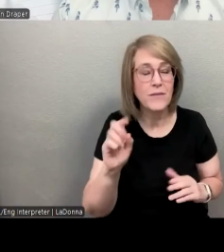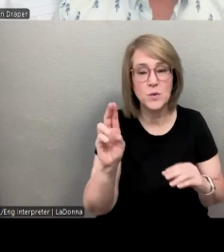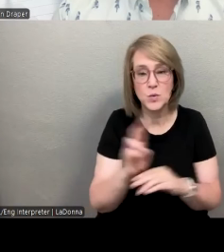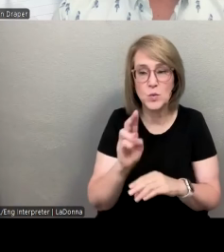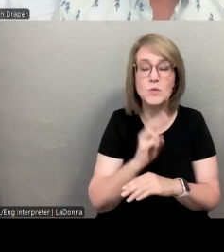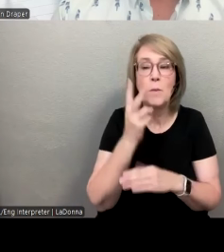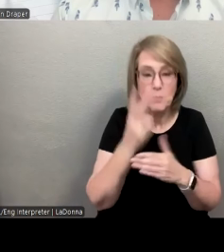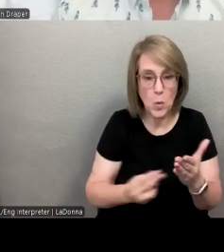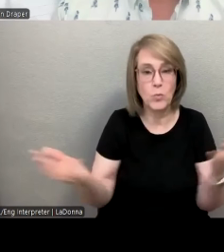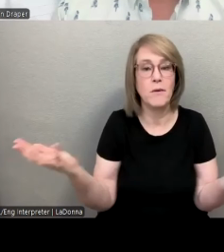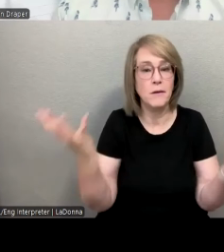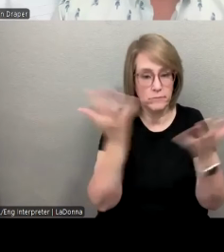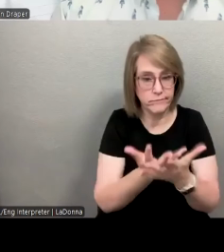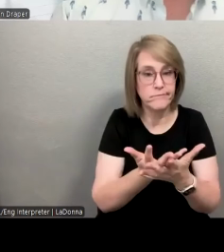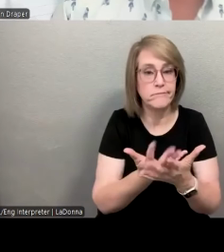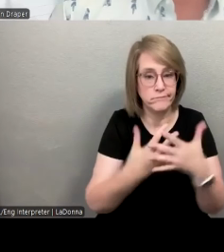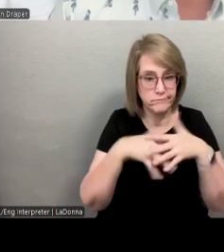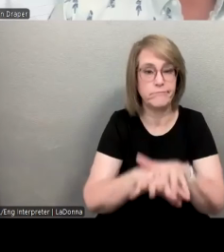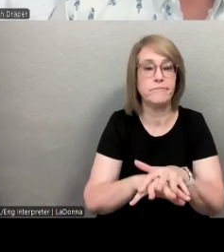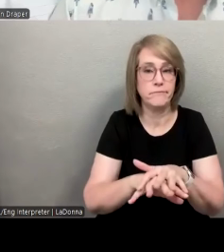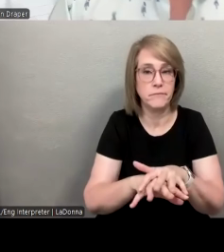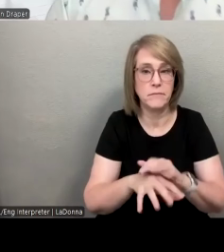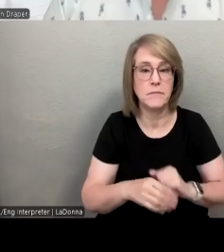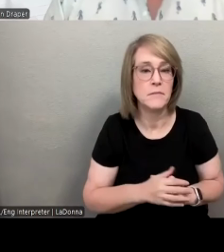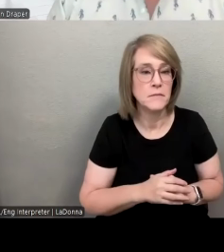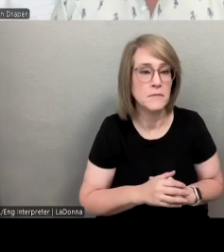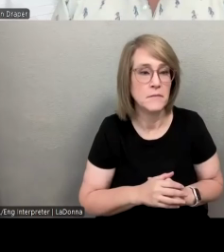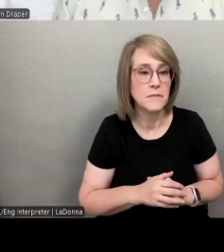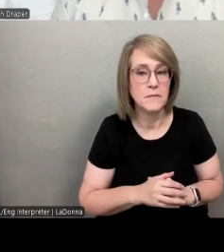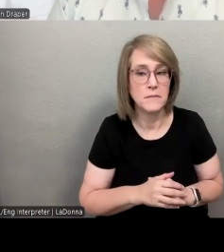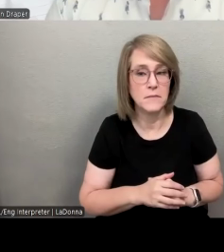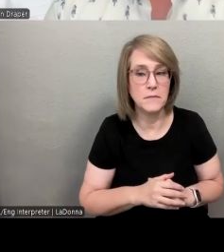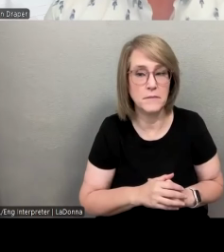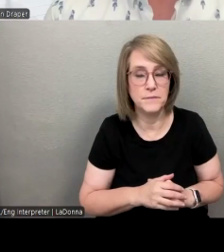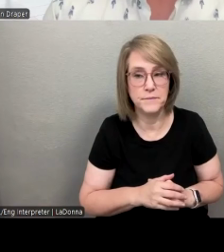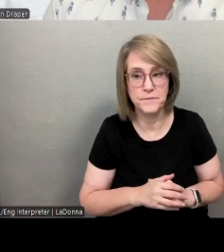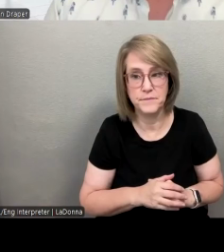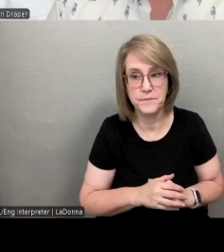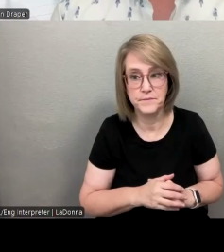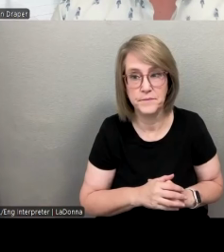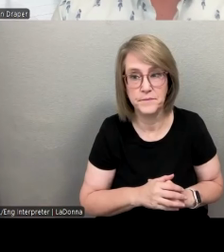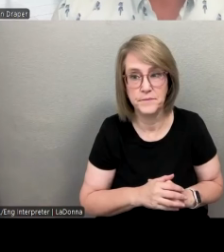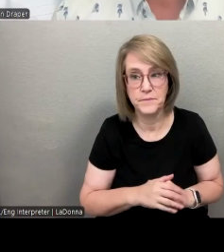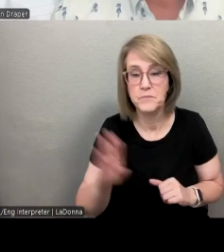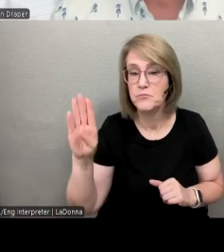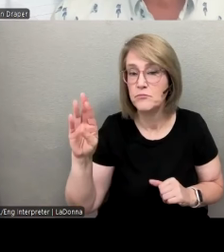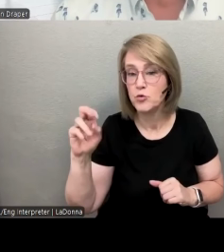possible. You know, Brendan, Zac, when I think about peers in AI,